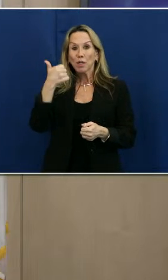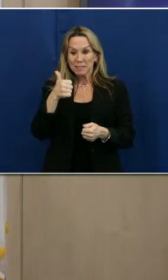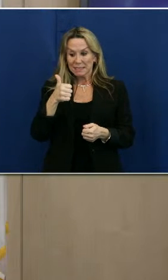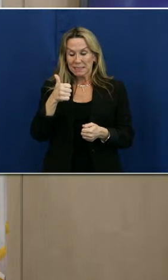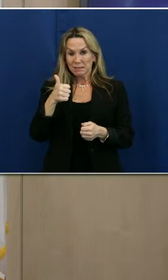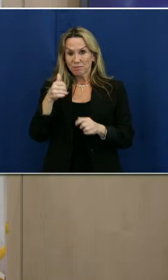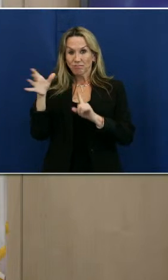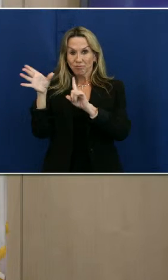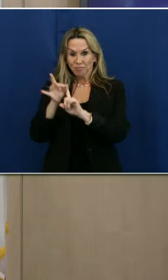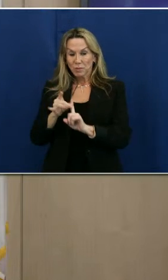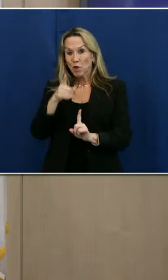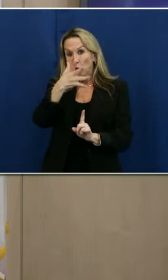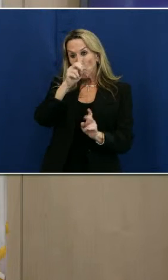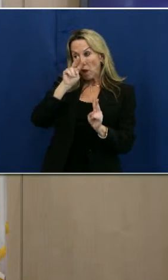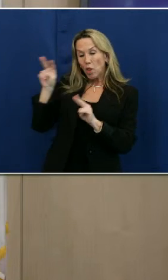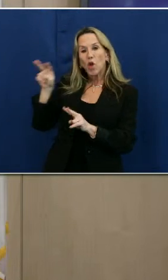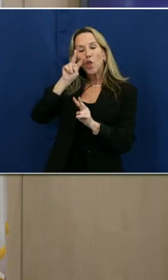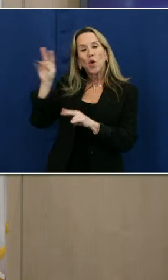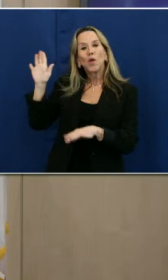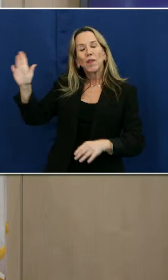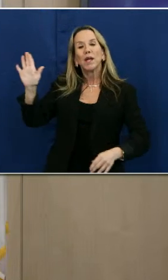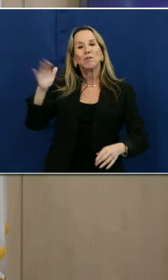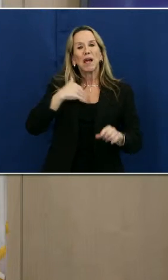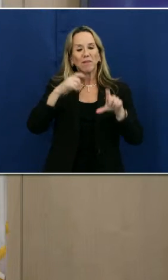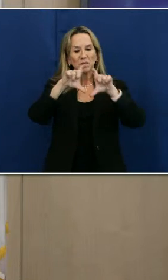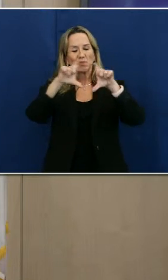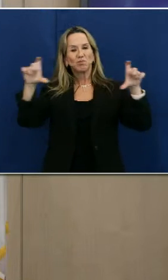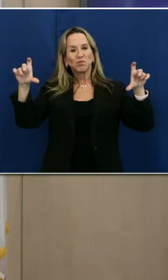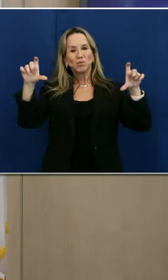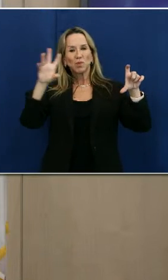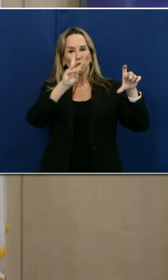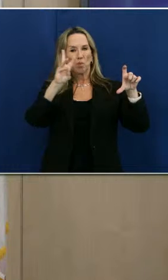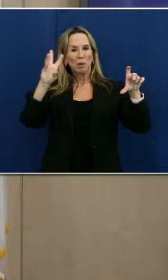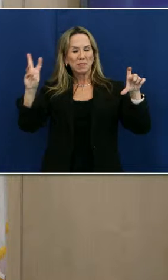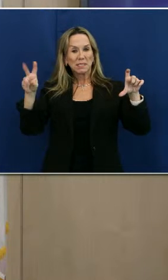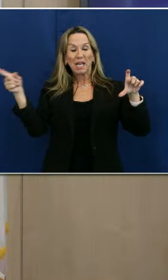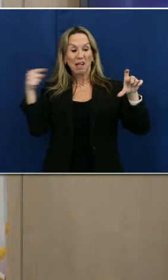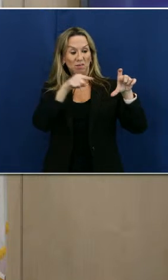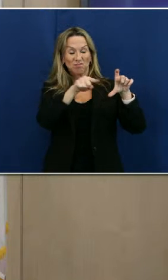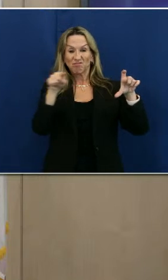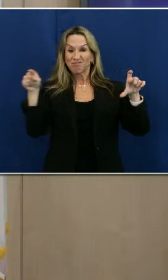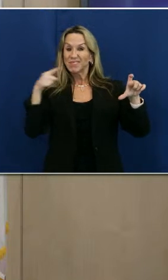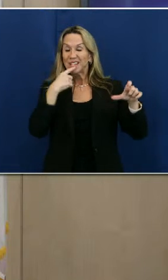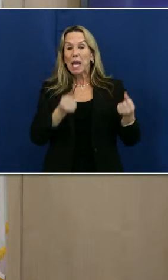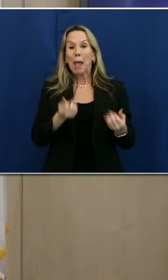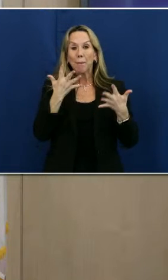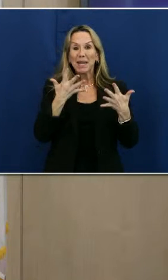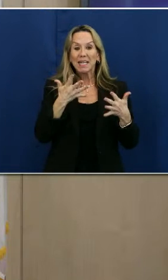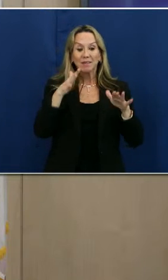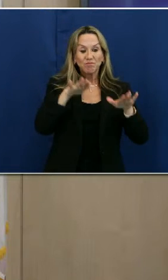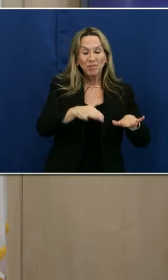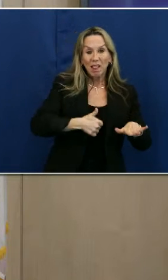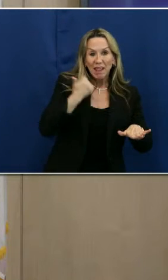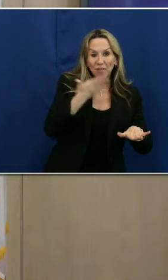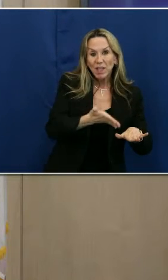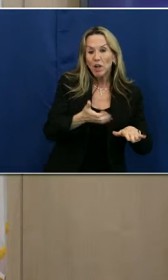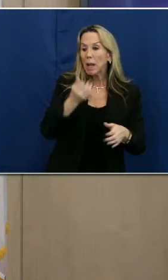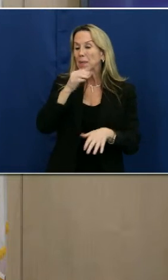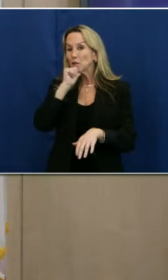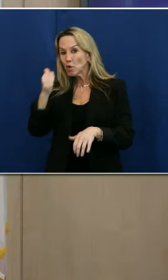reporting, you can go to their website. They actually have a dashboard in which they indicate the number of residential, non-residential, and